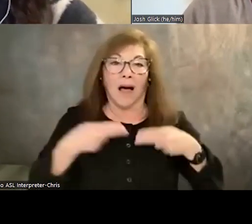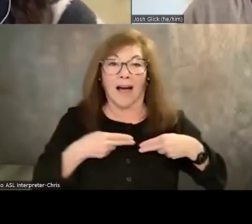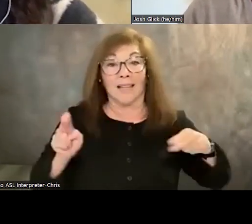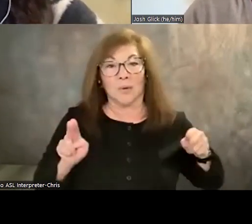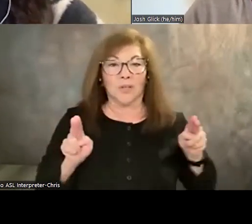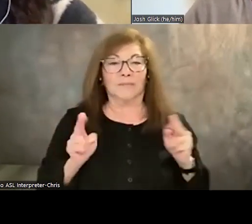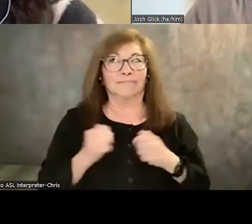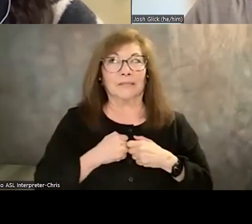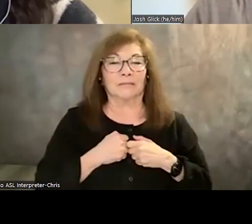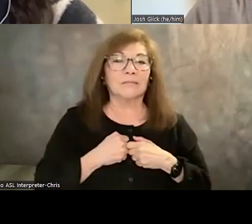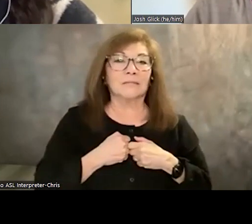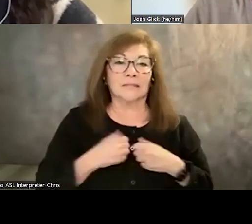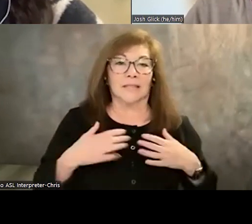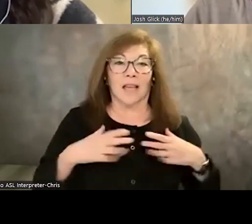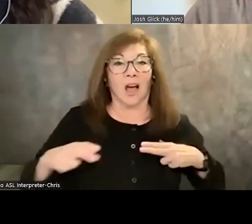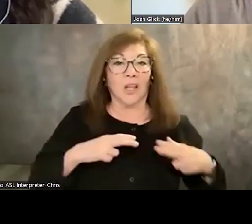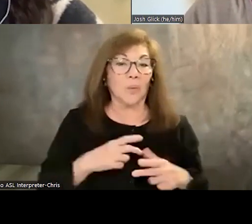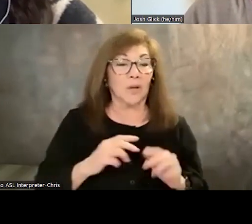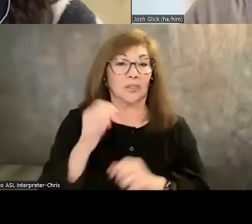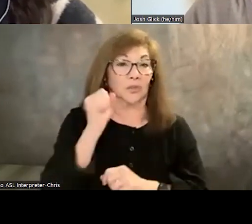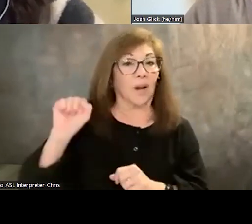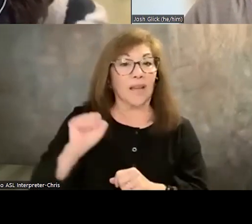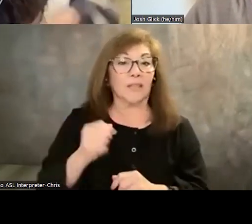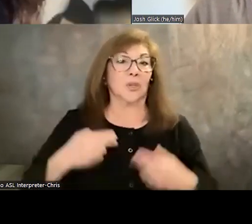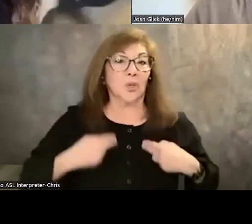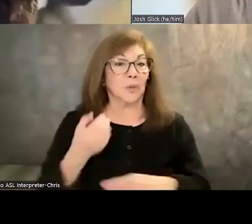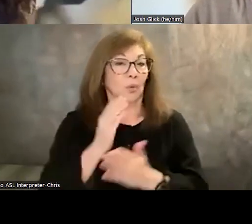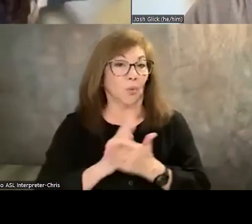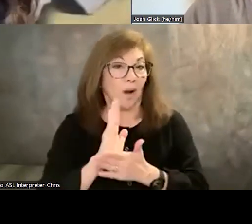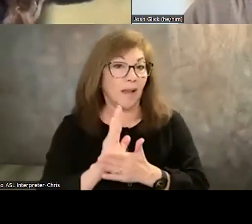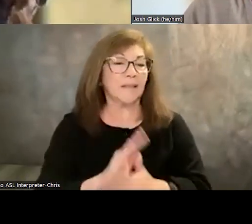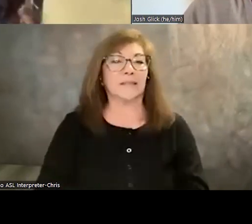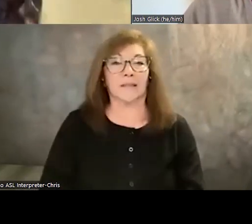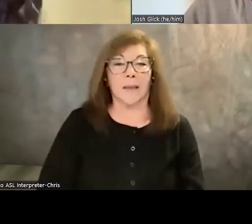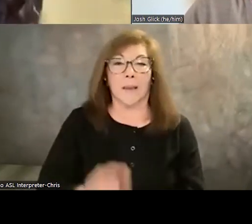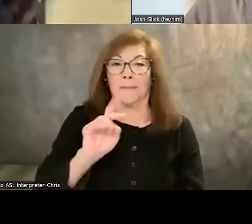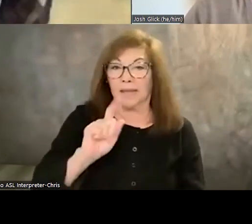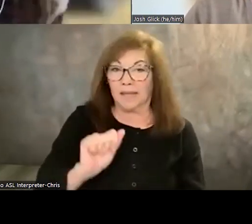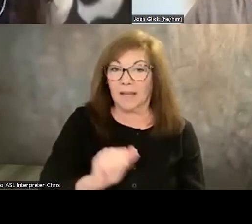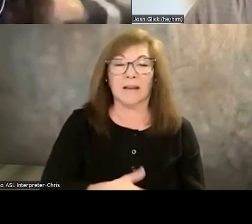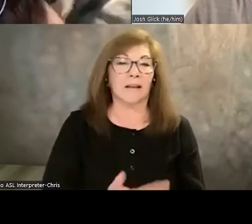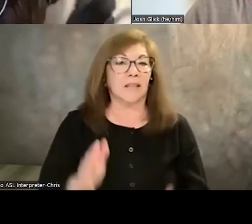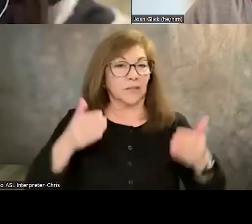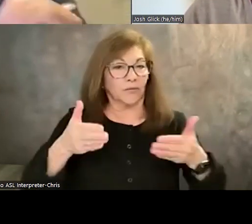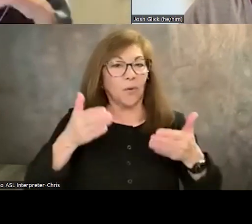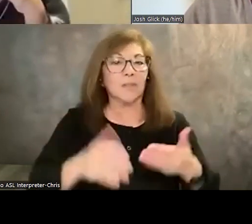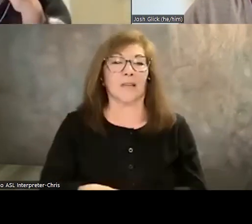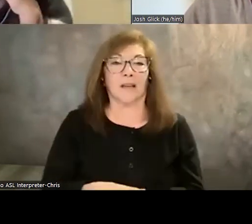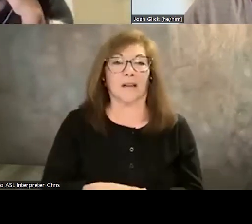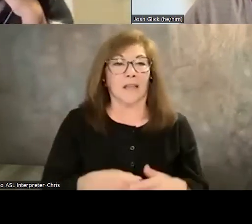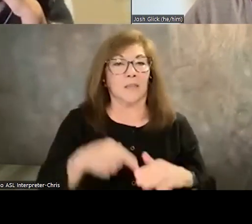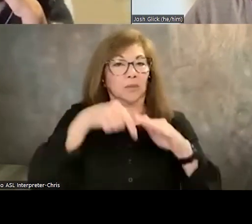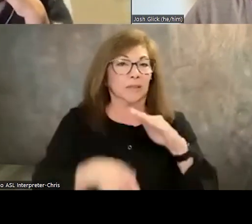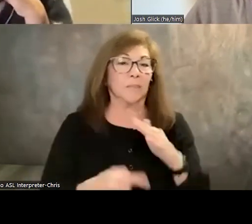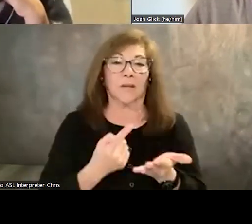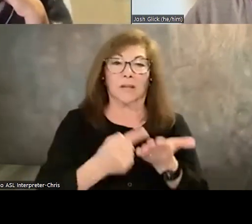to a wide breadth of human rights projects. Synthetic media is at the center of many of the most pressing conversations about the